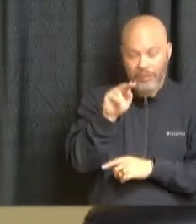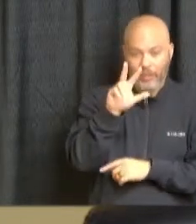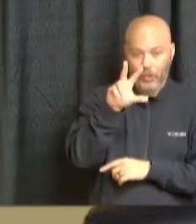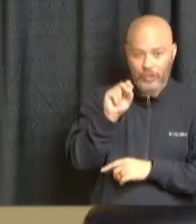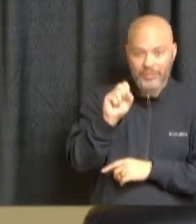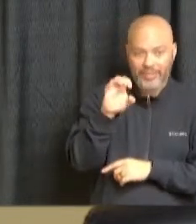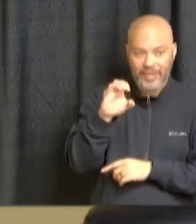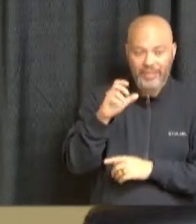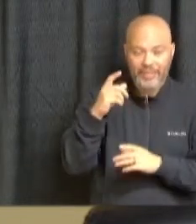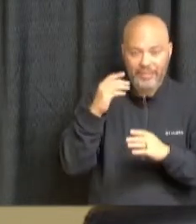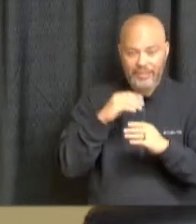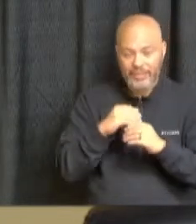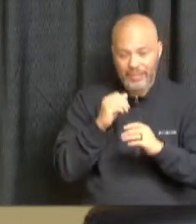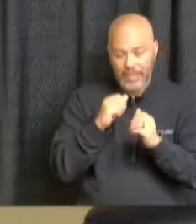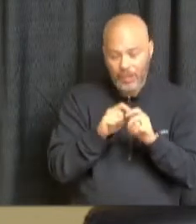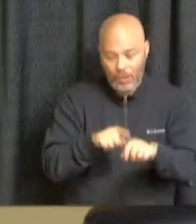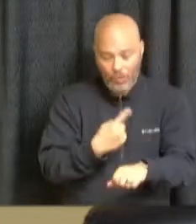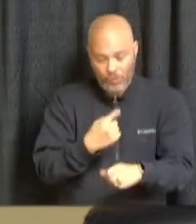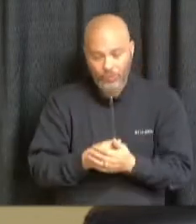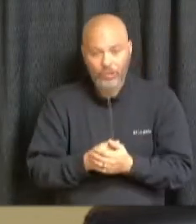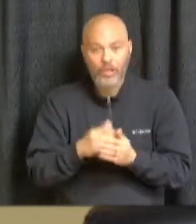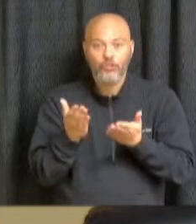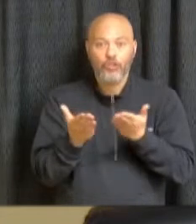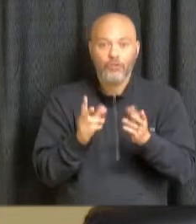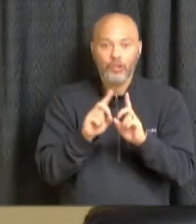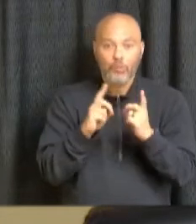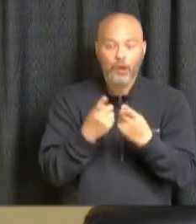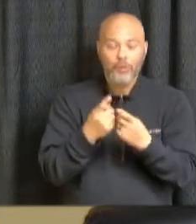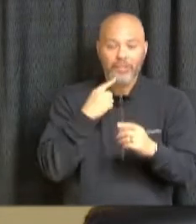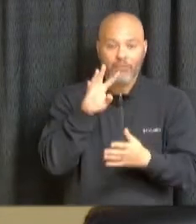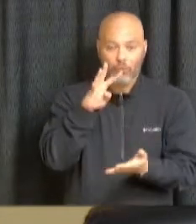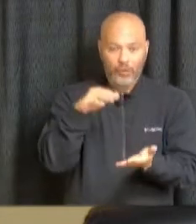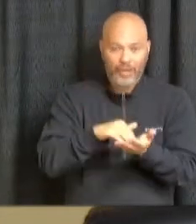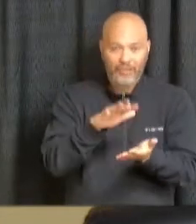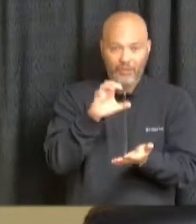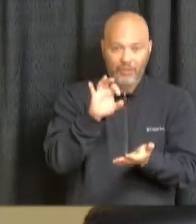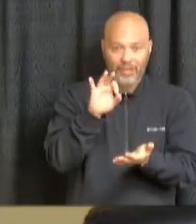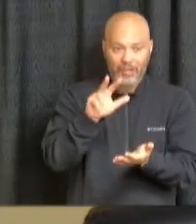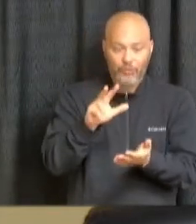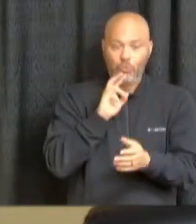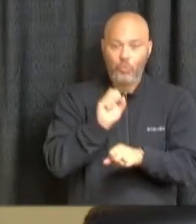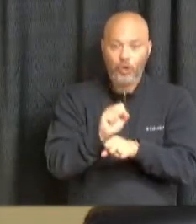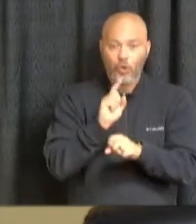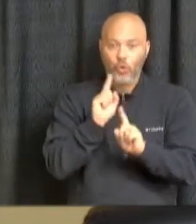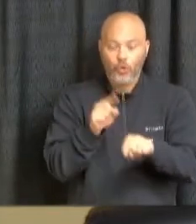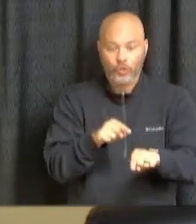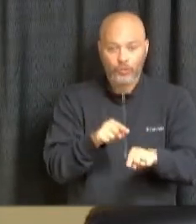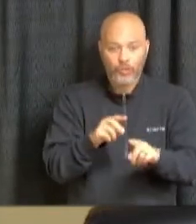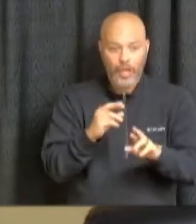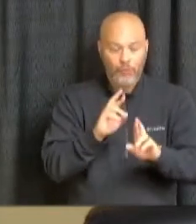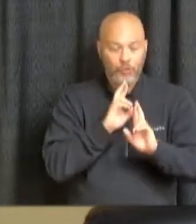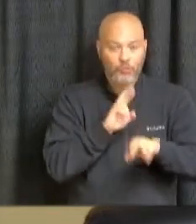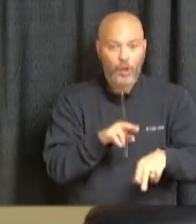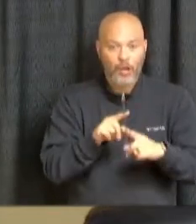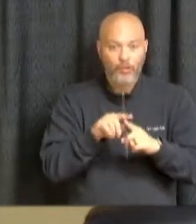in length. The service department completed 4,593 work orders and responded